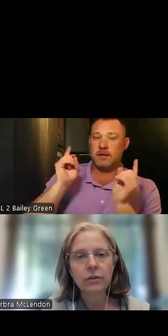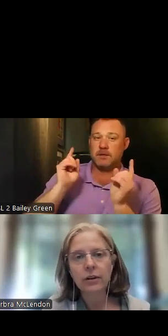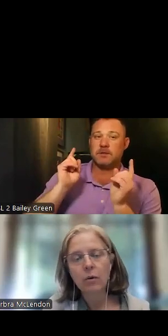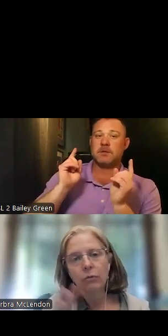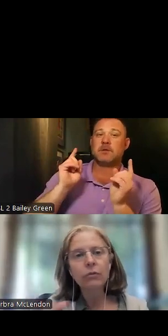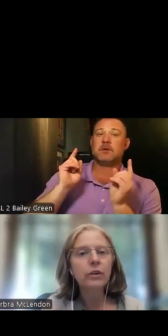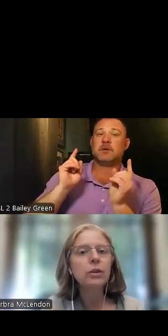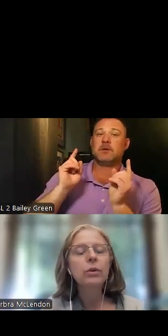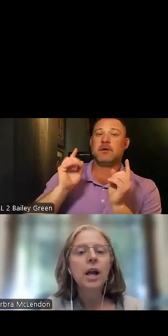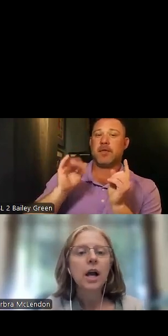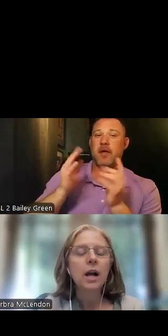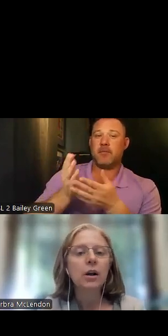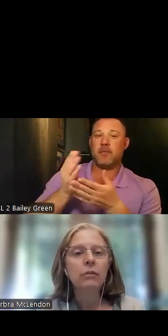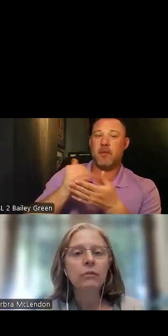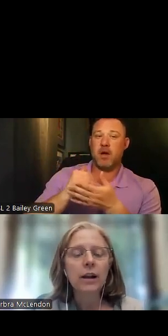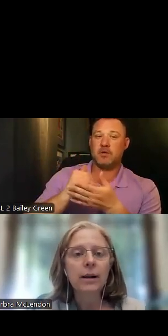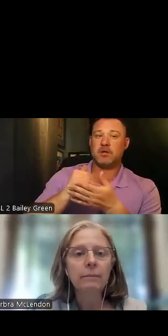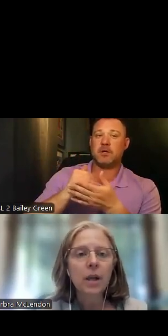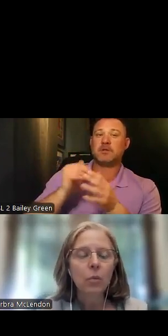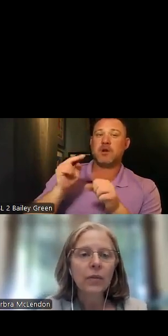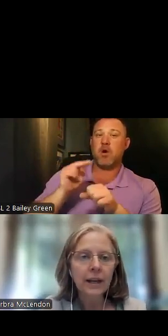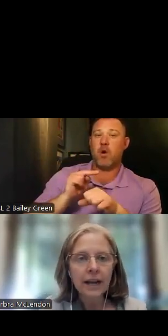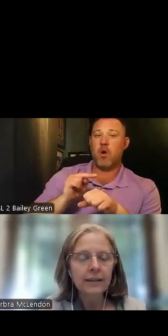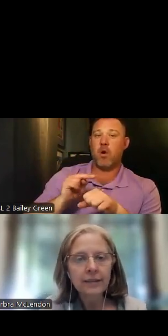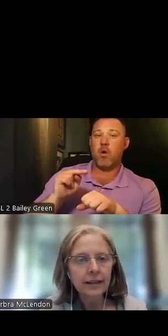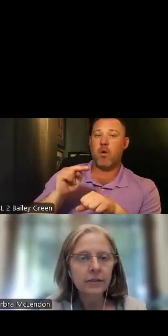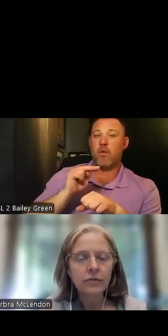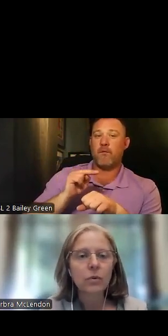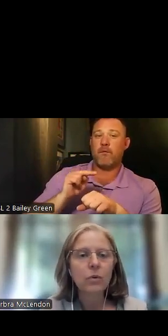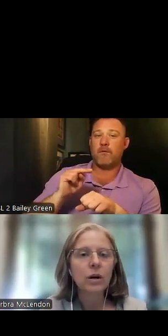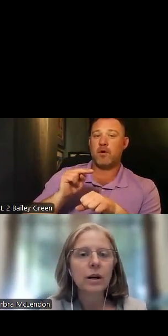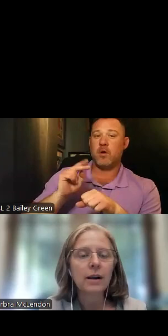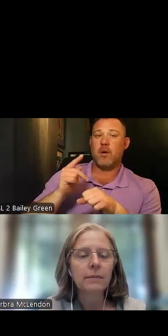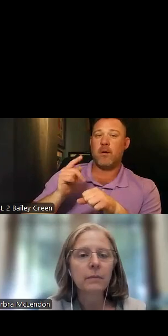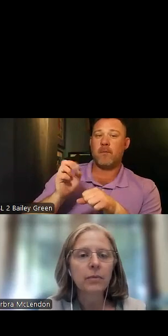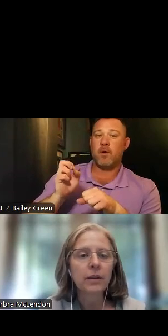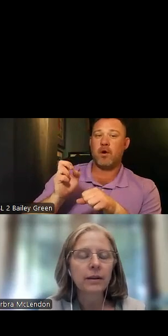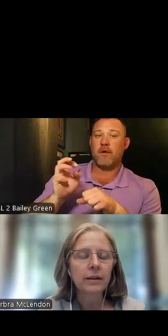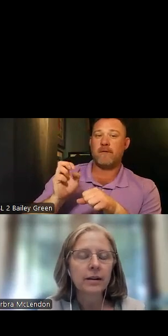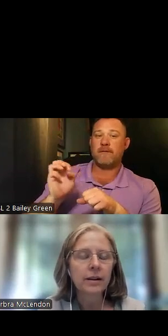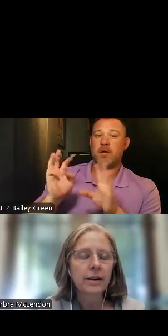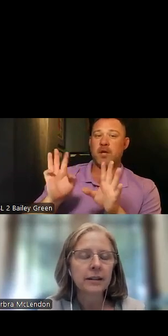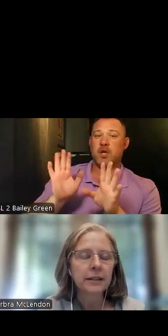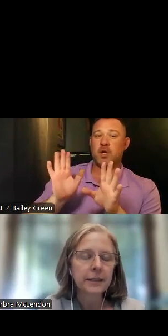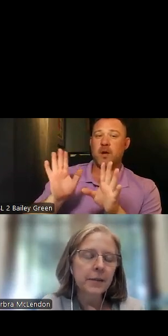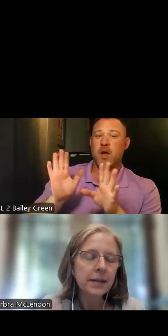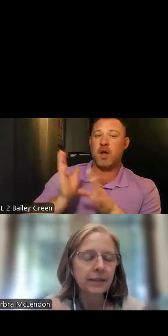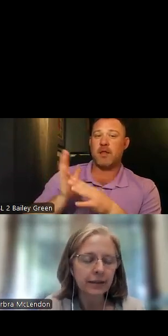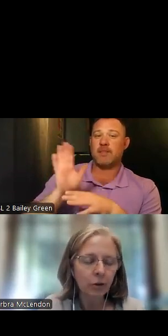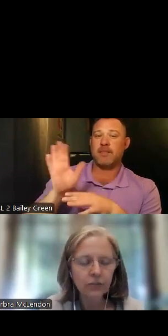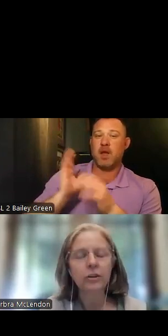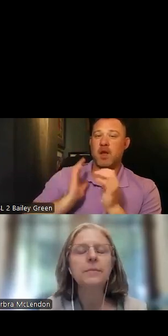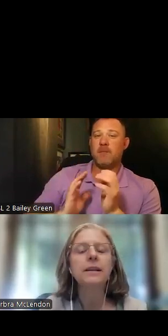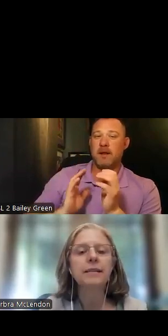which is sort of an overview of what the guidance is for the committees,